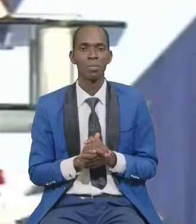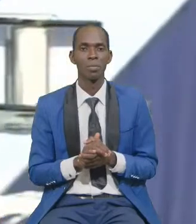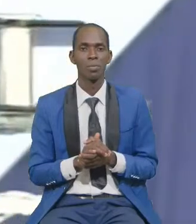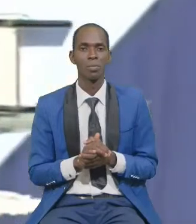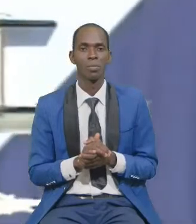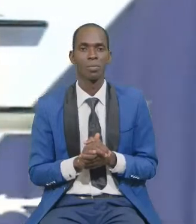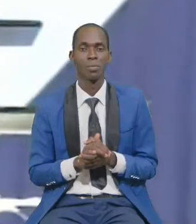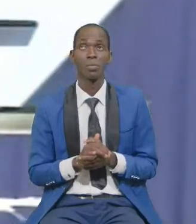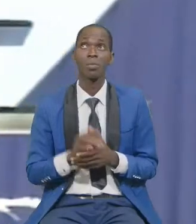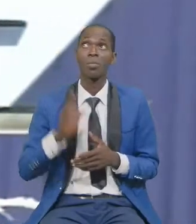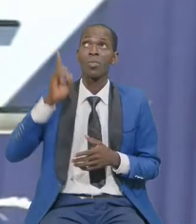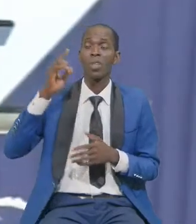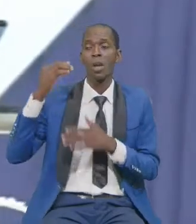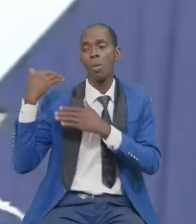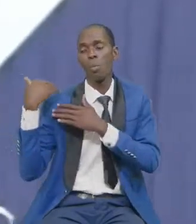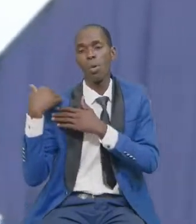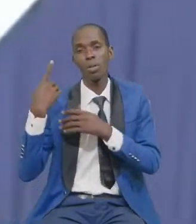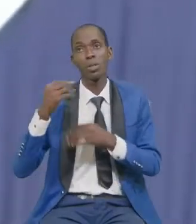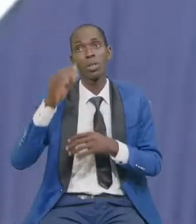He bore the cross for you.